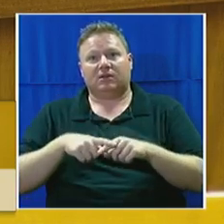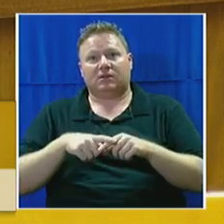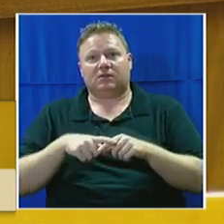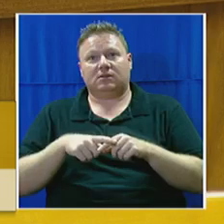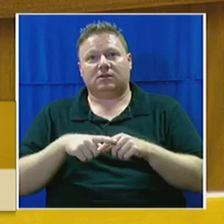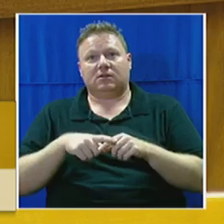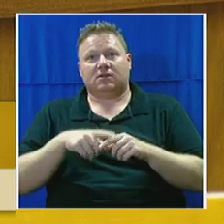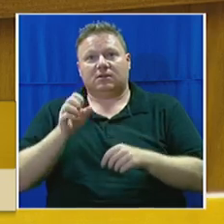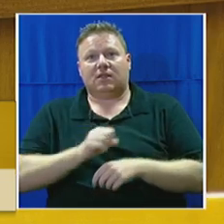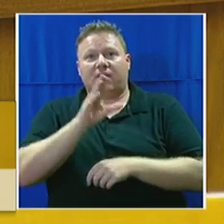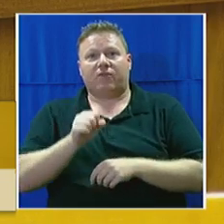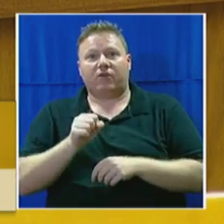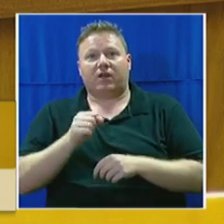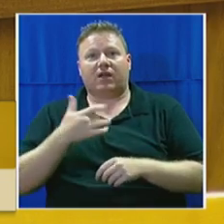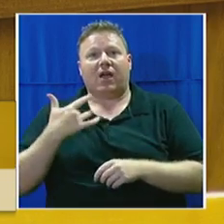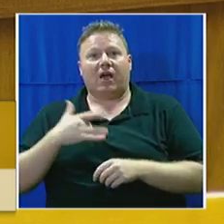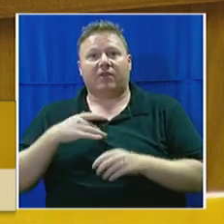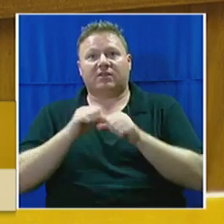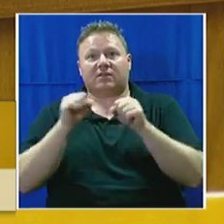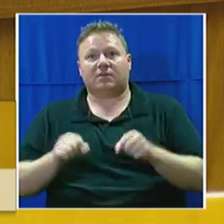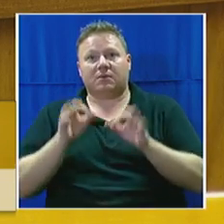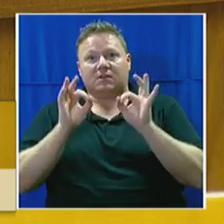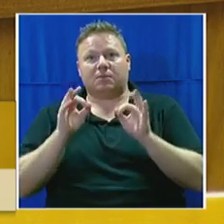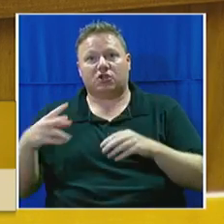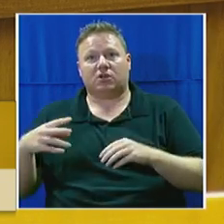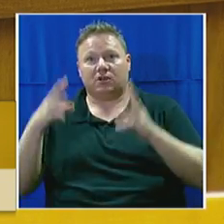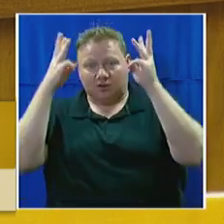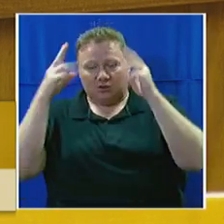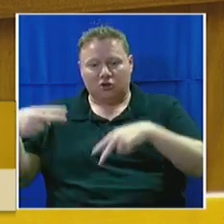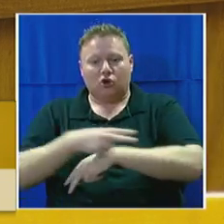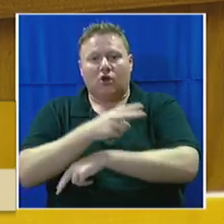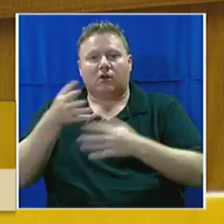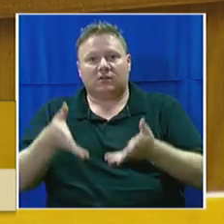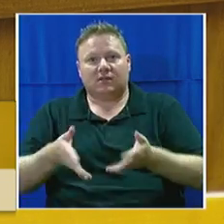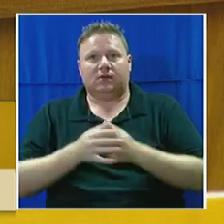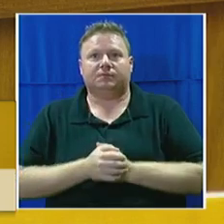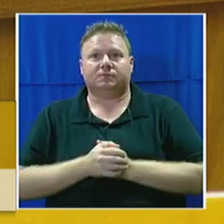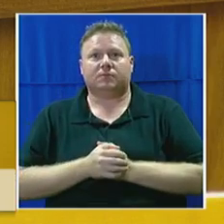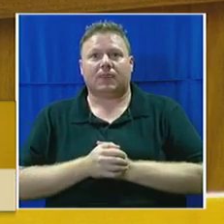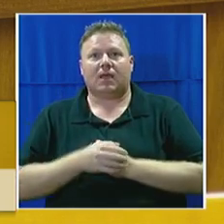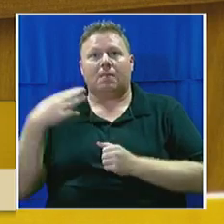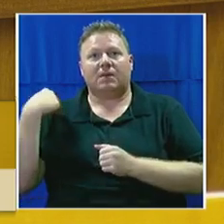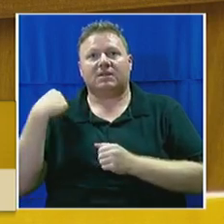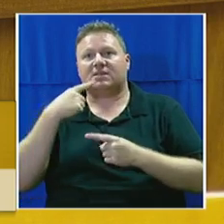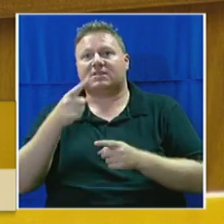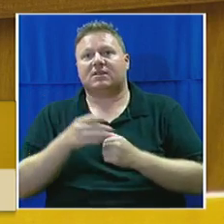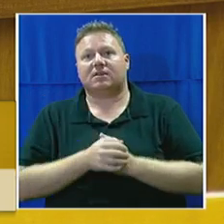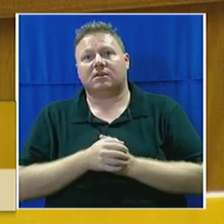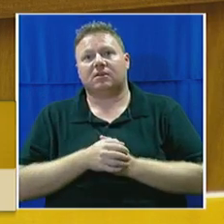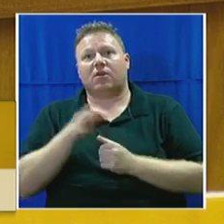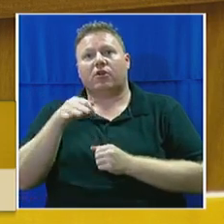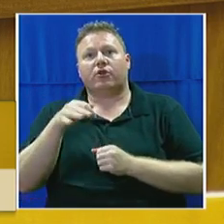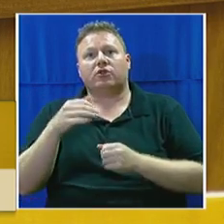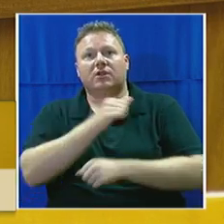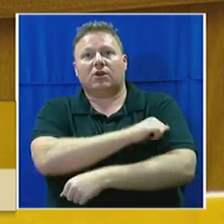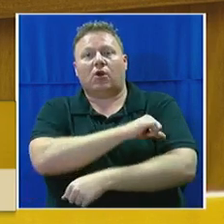health system for survival, especially now that Corona has hit our shores. The minister advised that 13 hospitals have